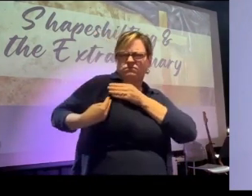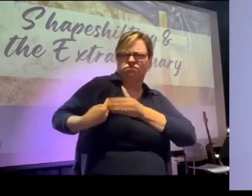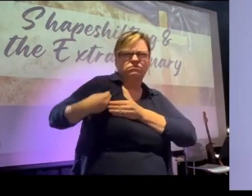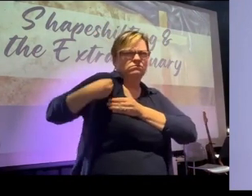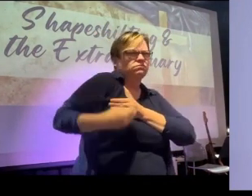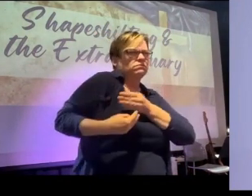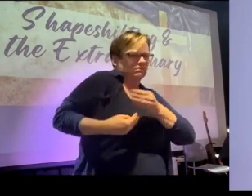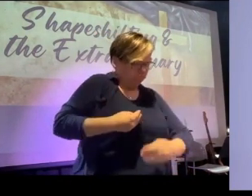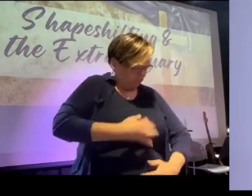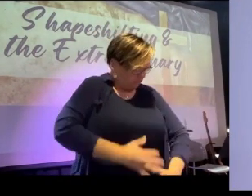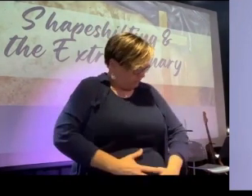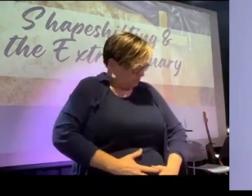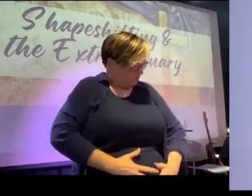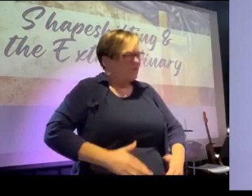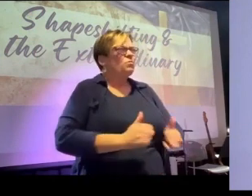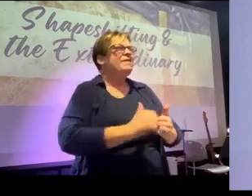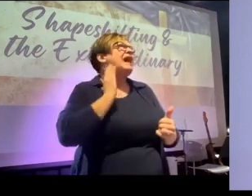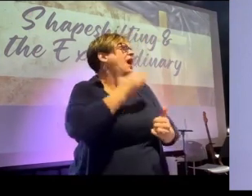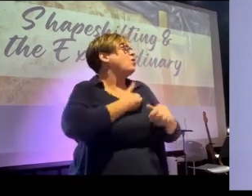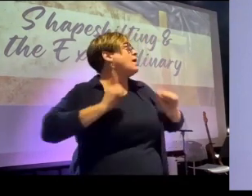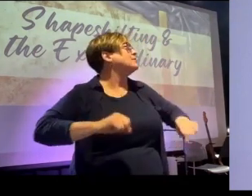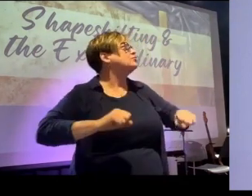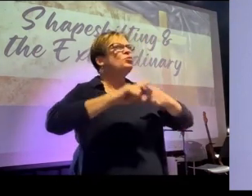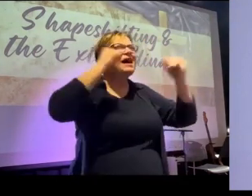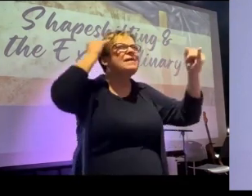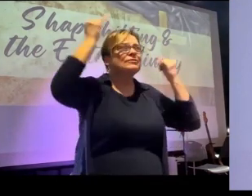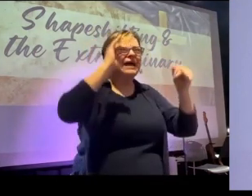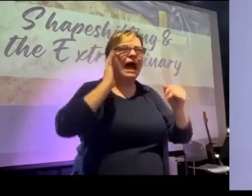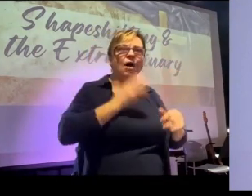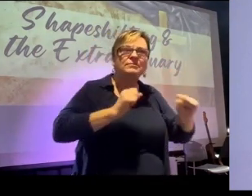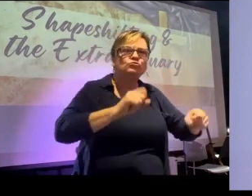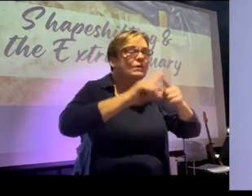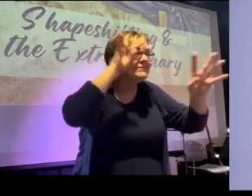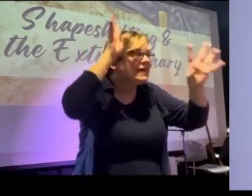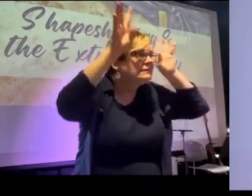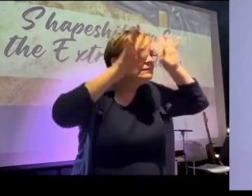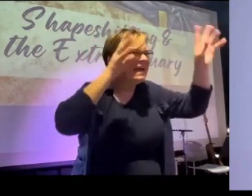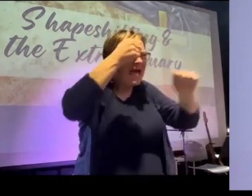Imagination, expression, invention, innovation.